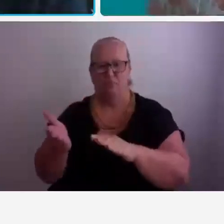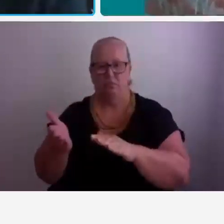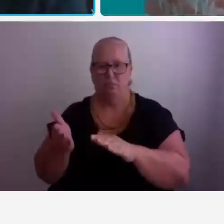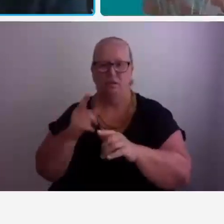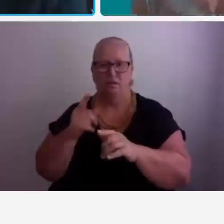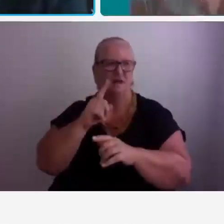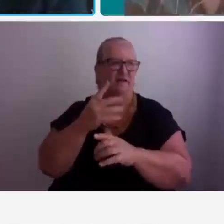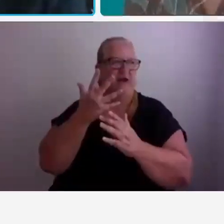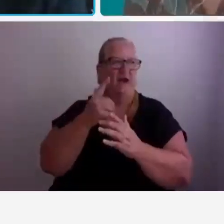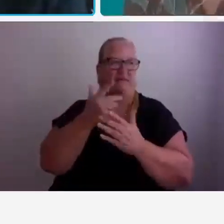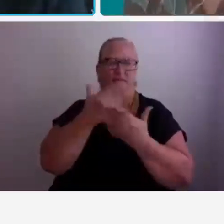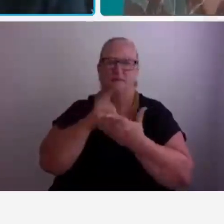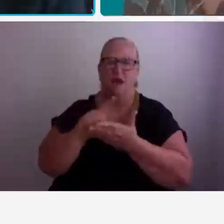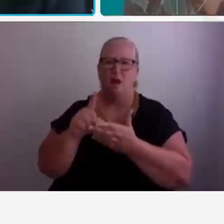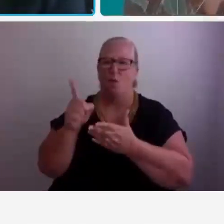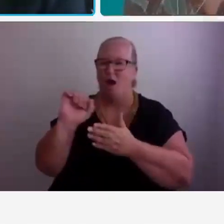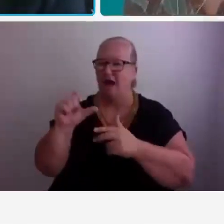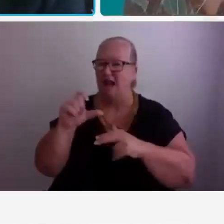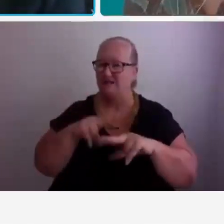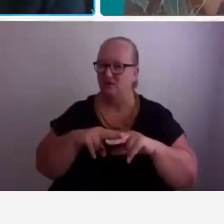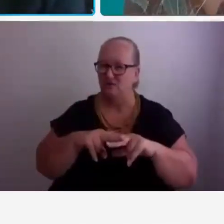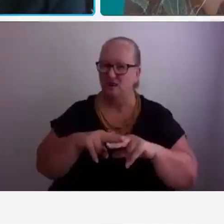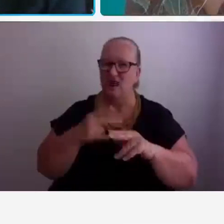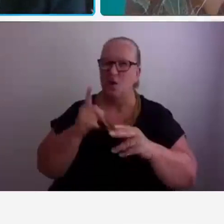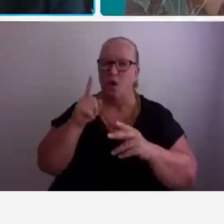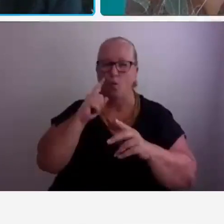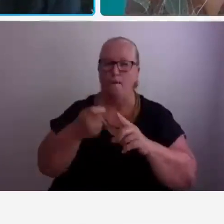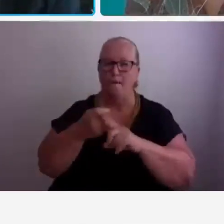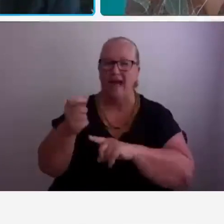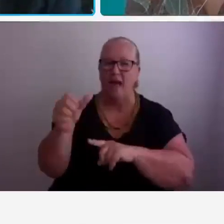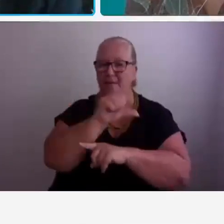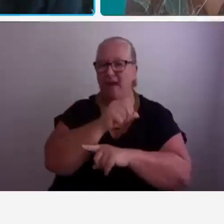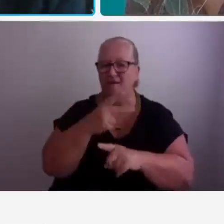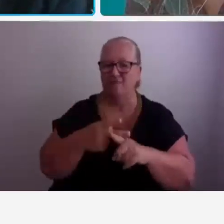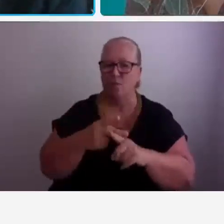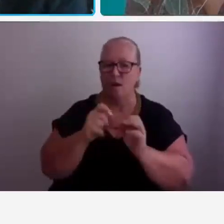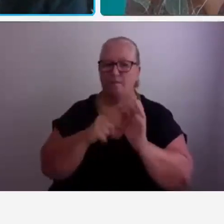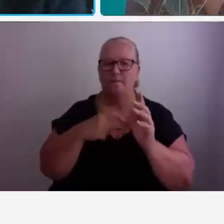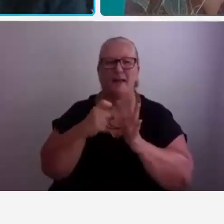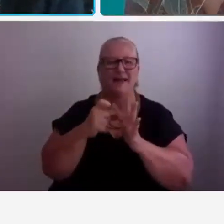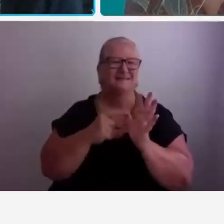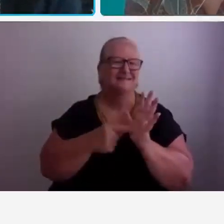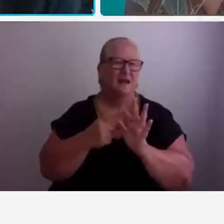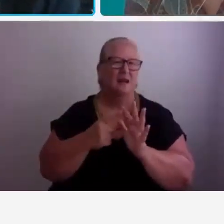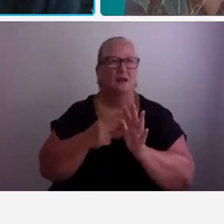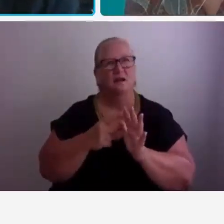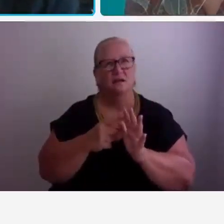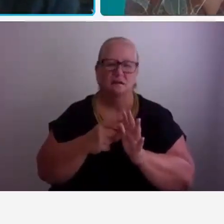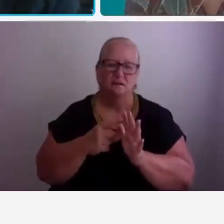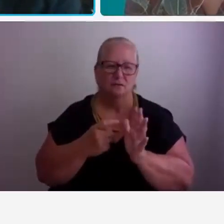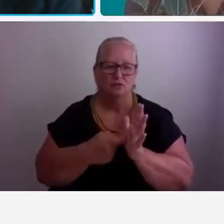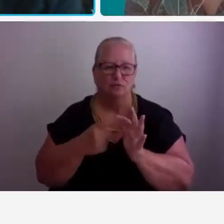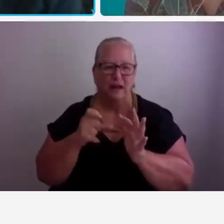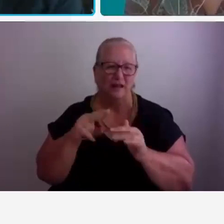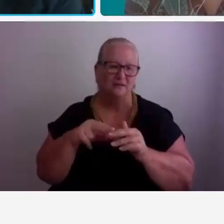what classification will they be deemed and backdated for? Noting that that's not a reclassification.